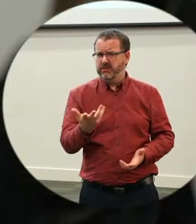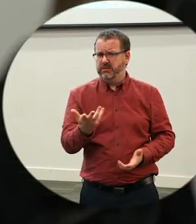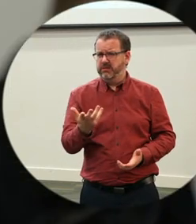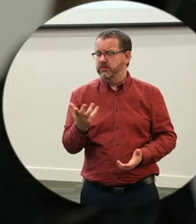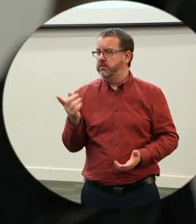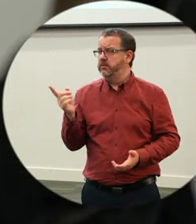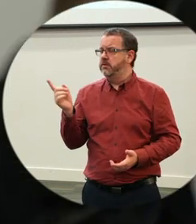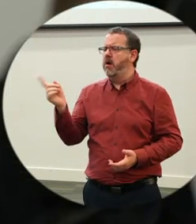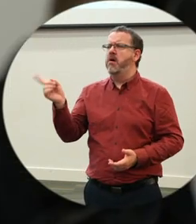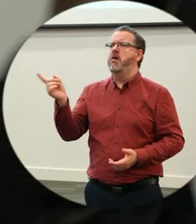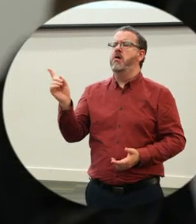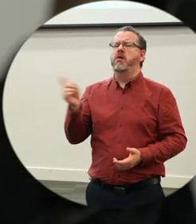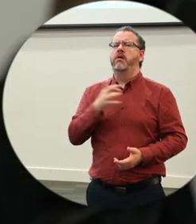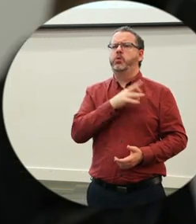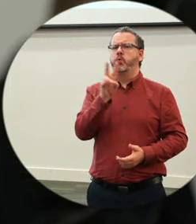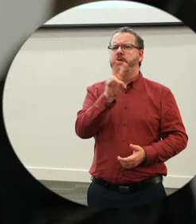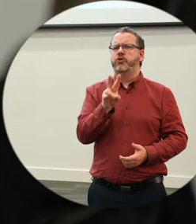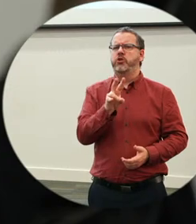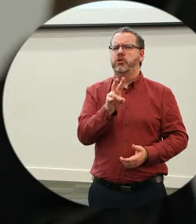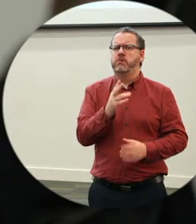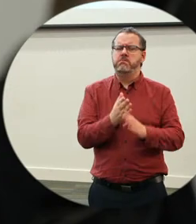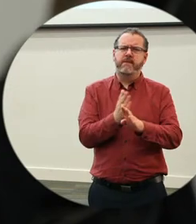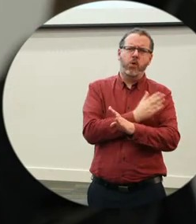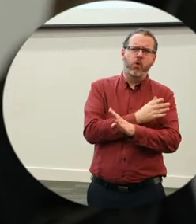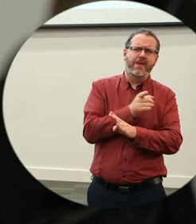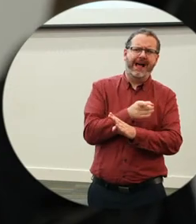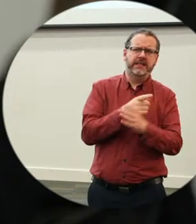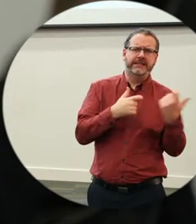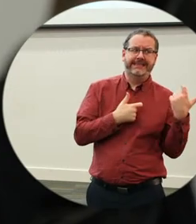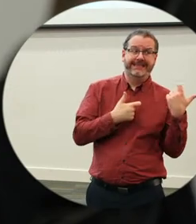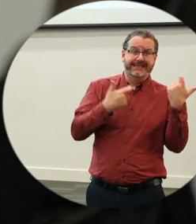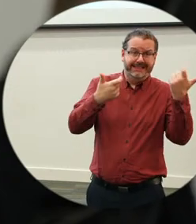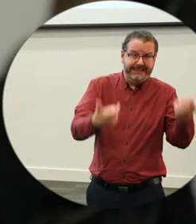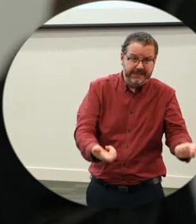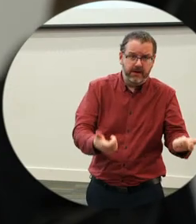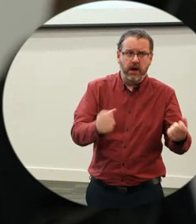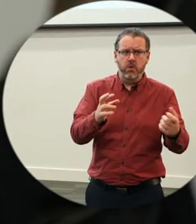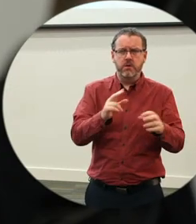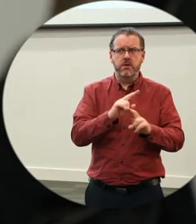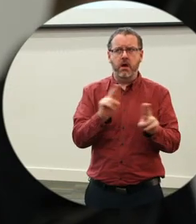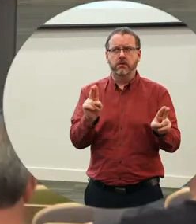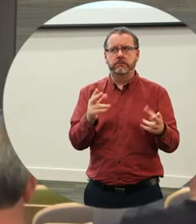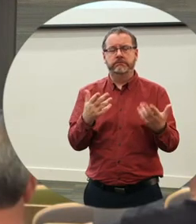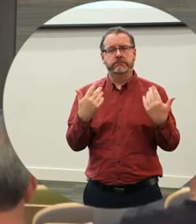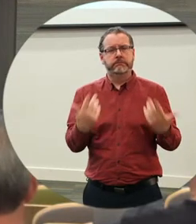That's a good question. You have me there. I don't know. I don't know at what stage that went out.